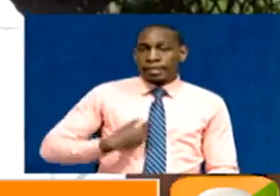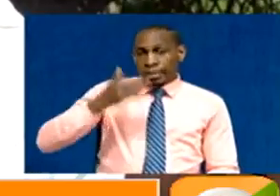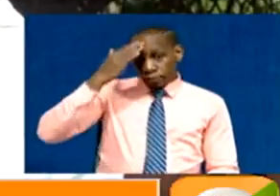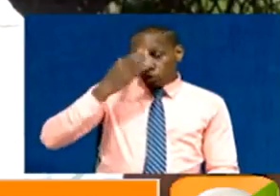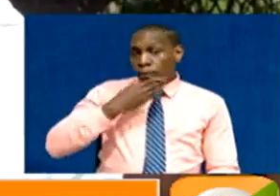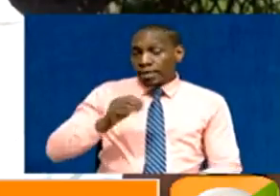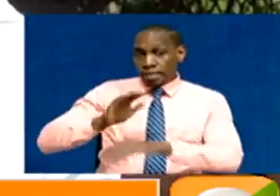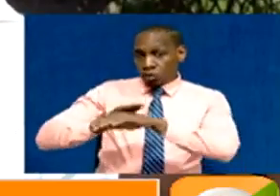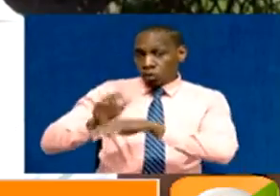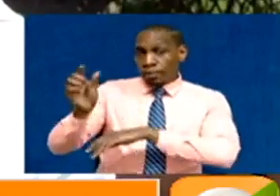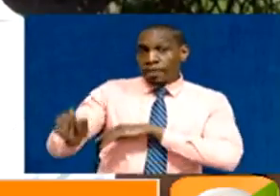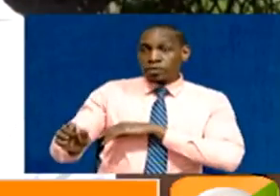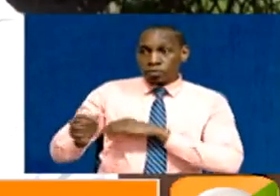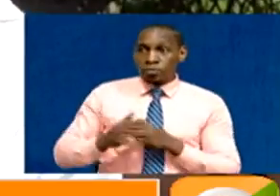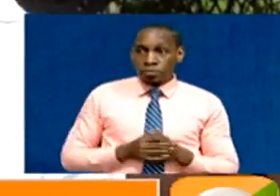mzuri.